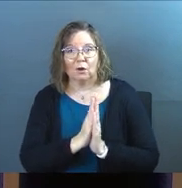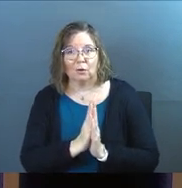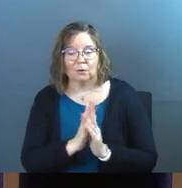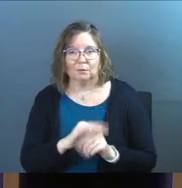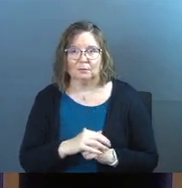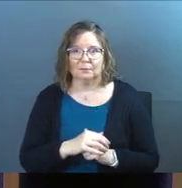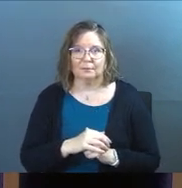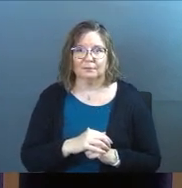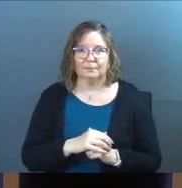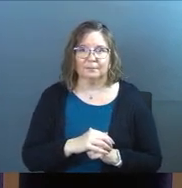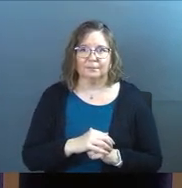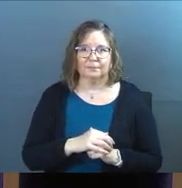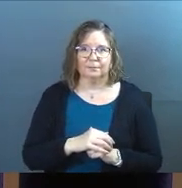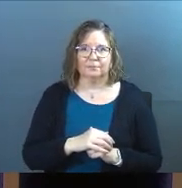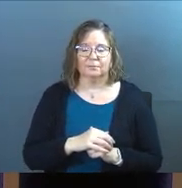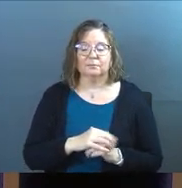prayer.